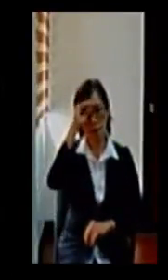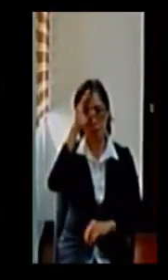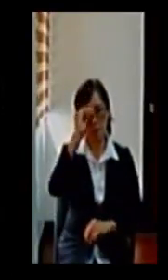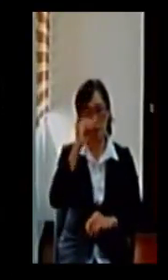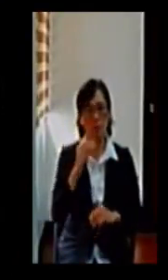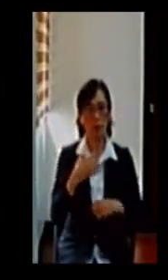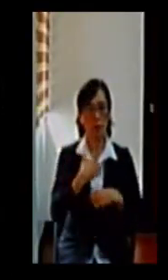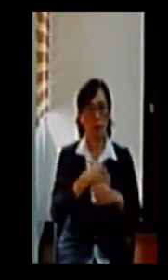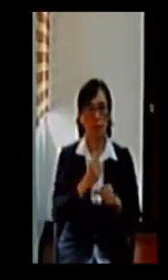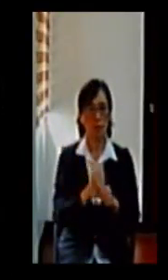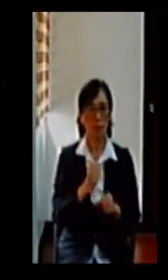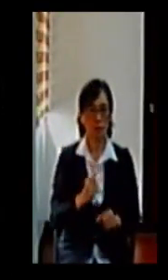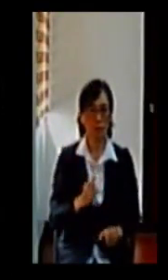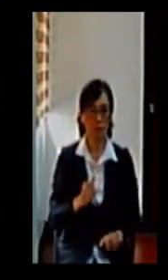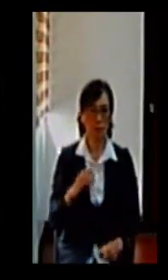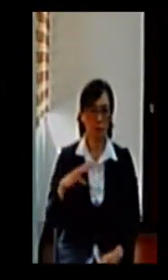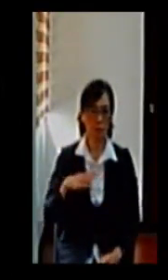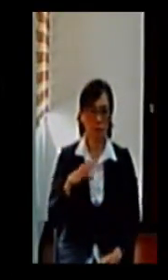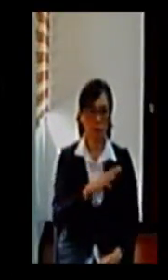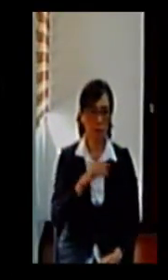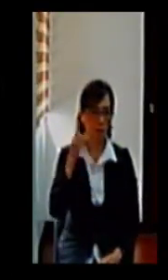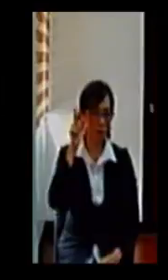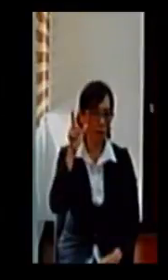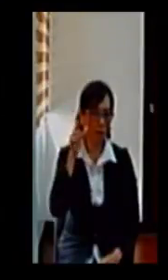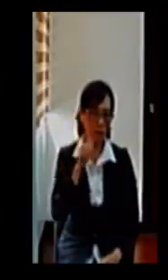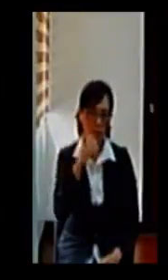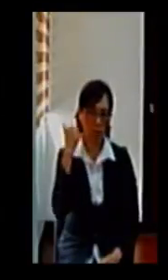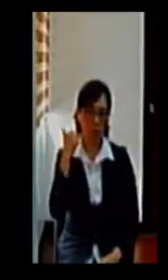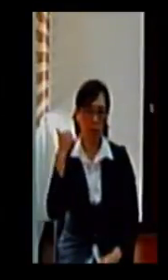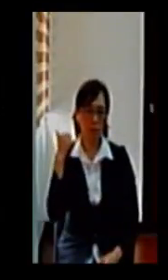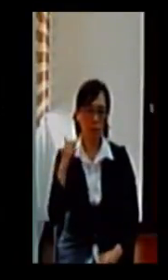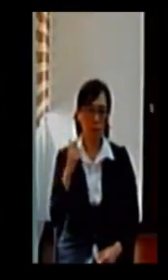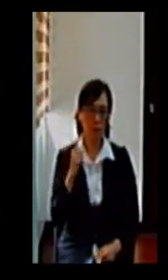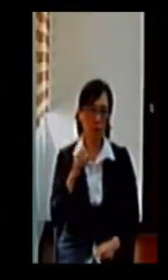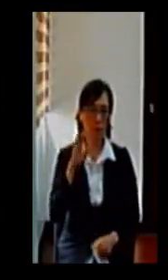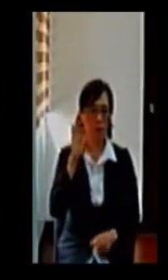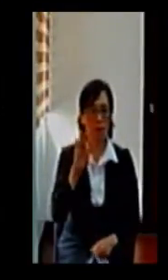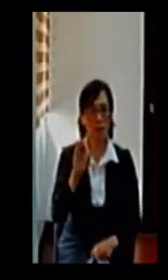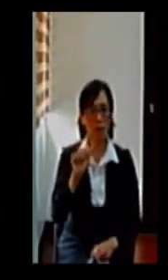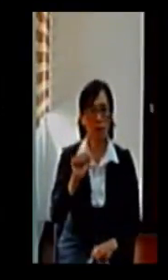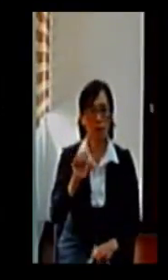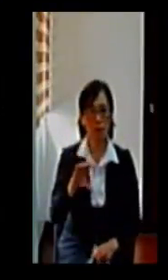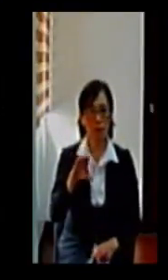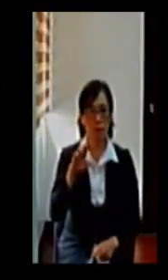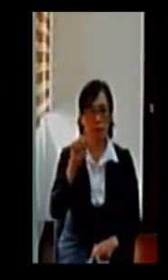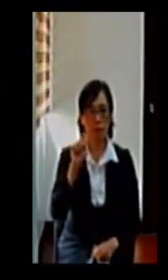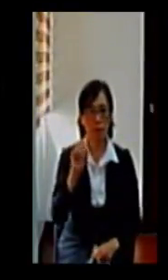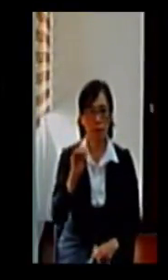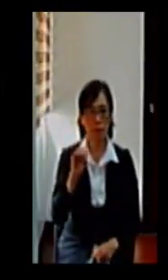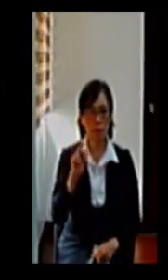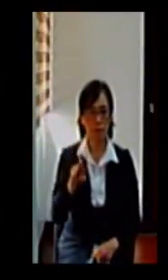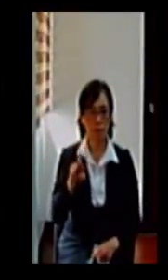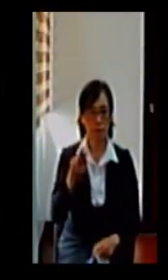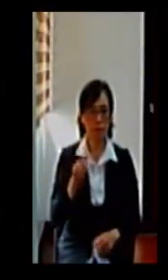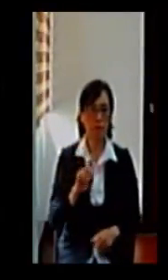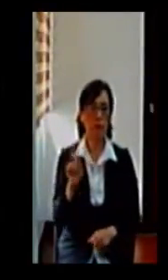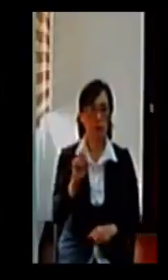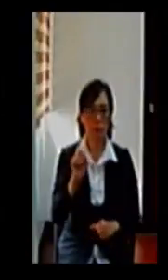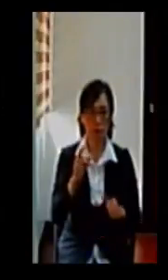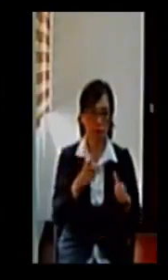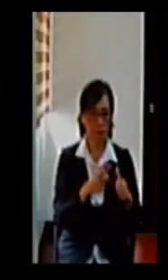saying earlier? Or are there other factors, whether the weather contributed to it, but what primarily is the